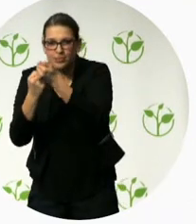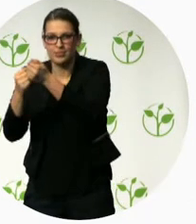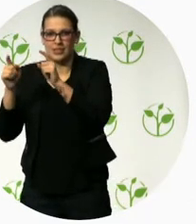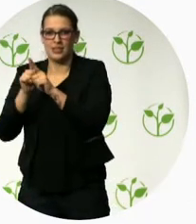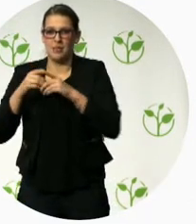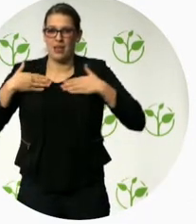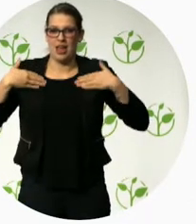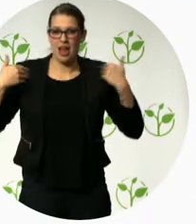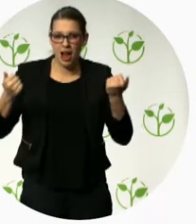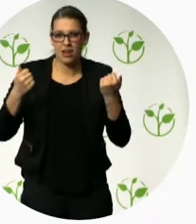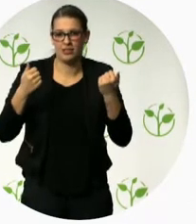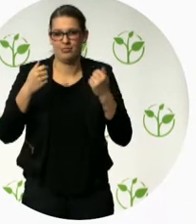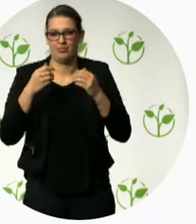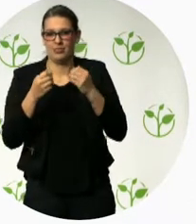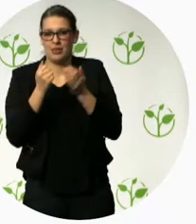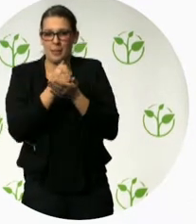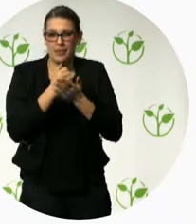services.